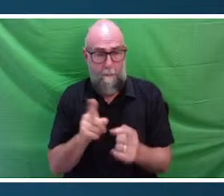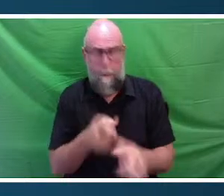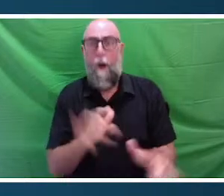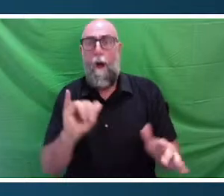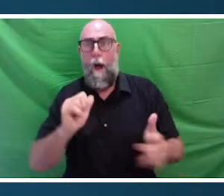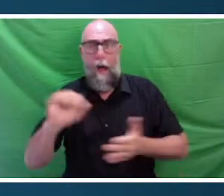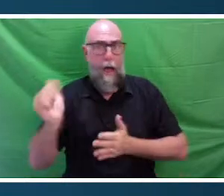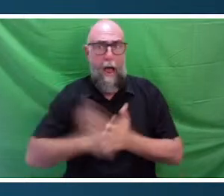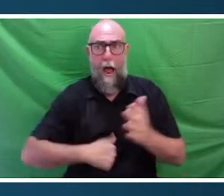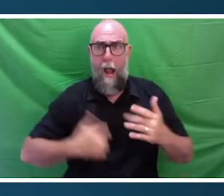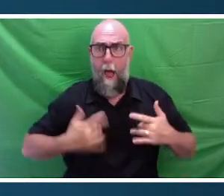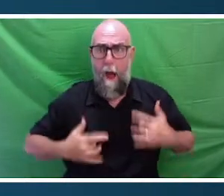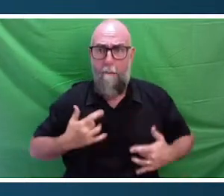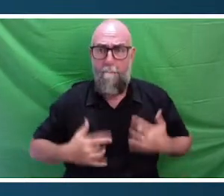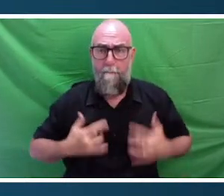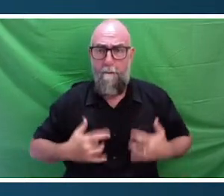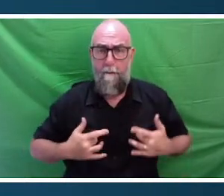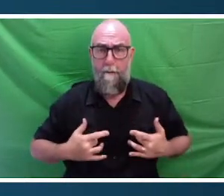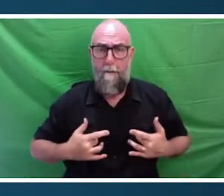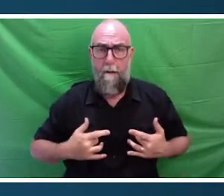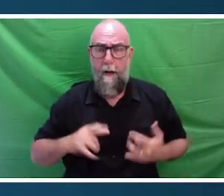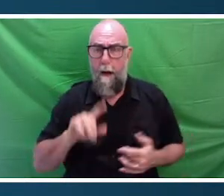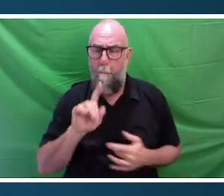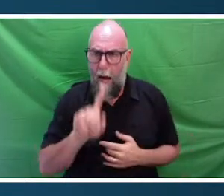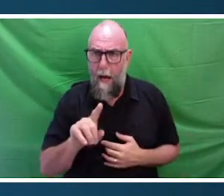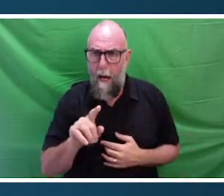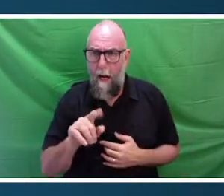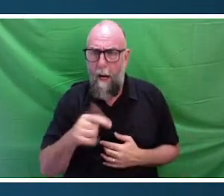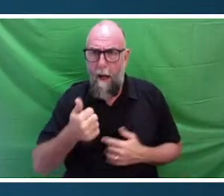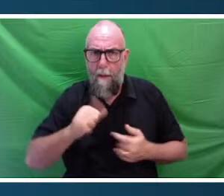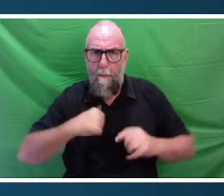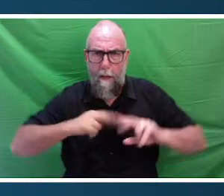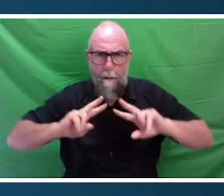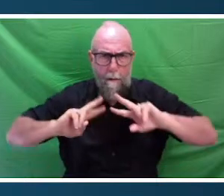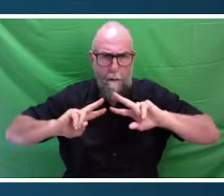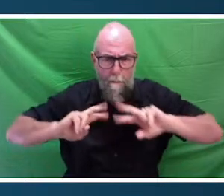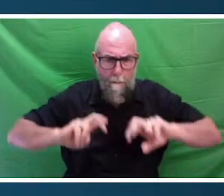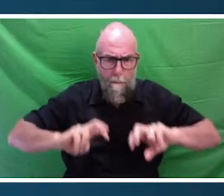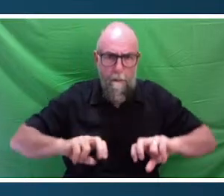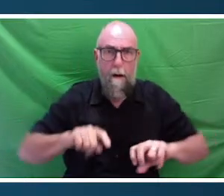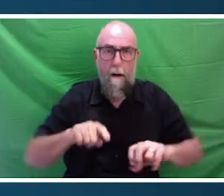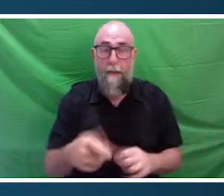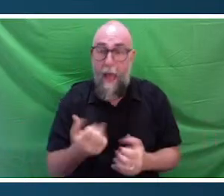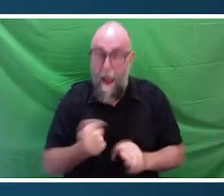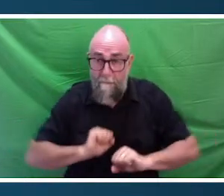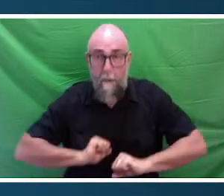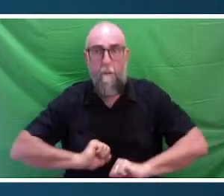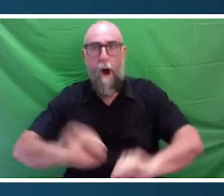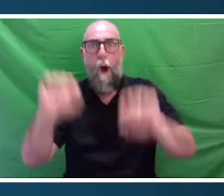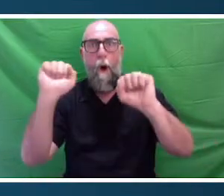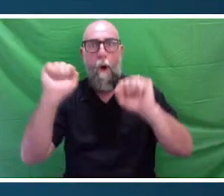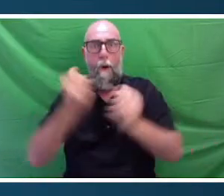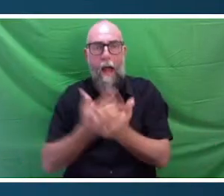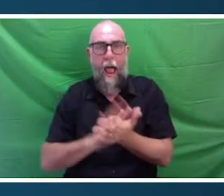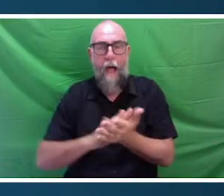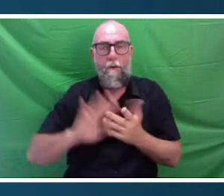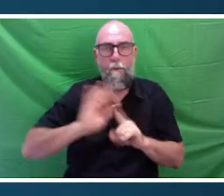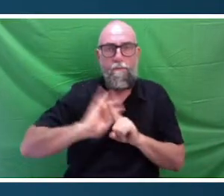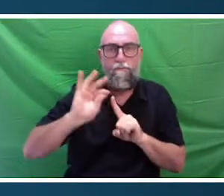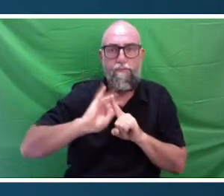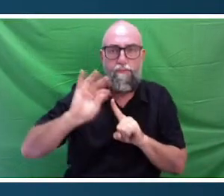Actually, their families, the communities, they have their own rhythm of development. And for them, for their